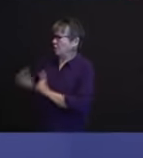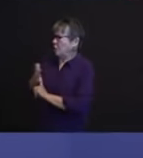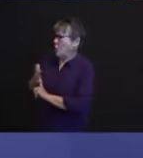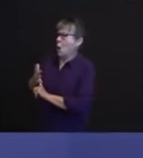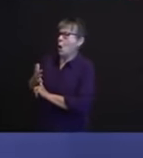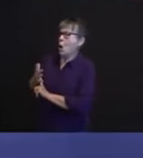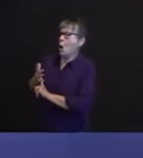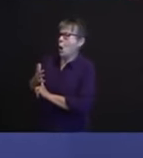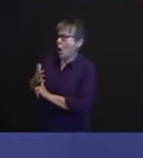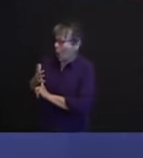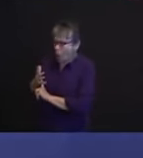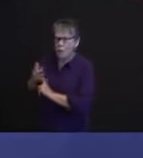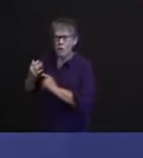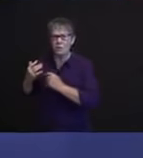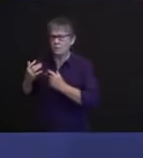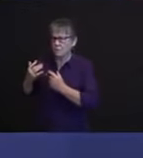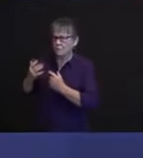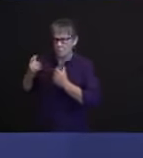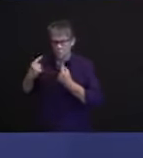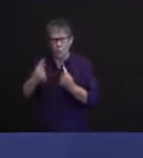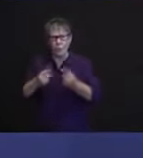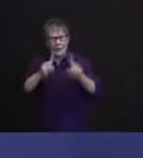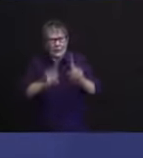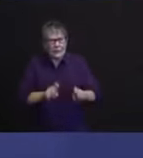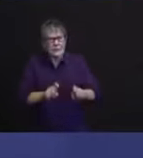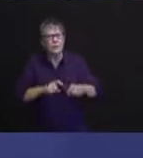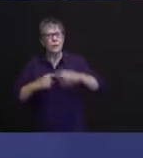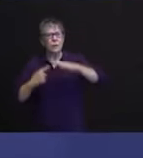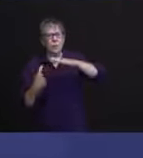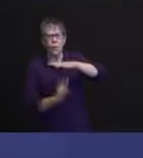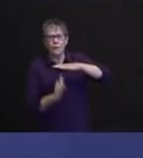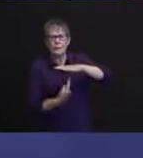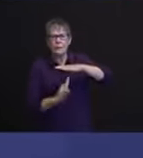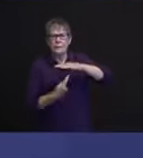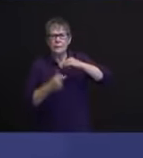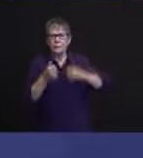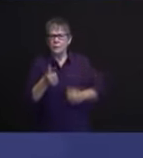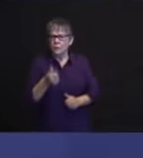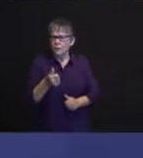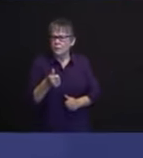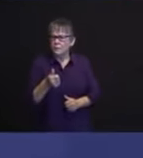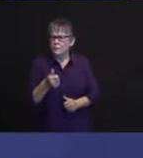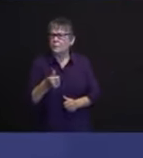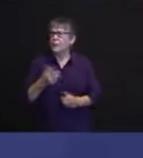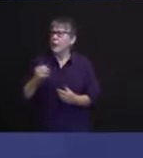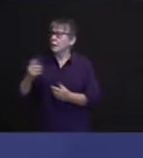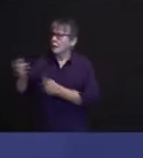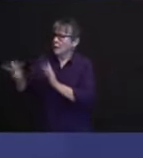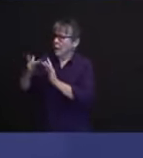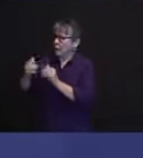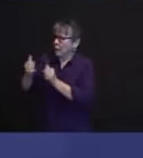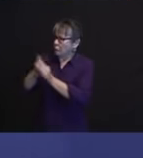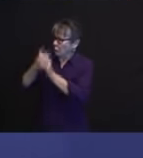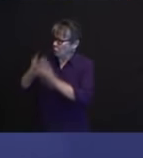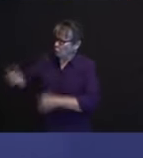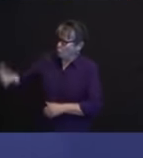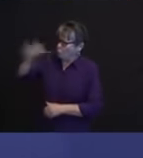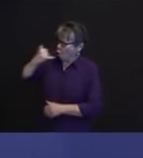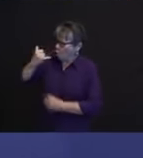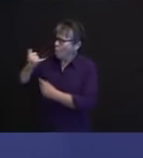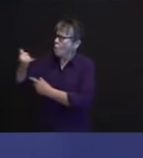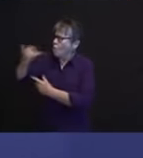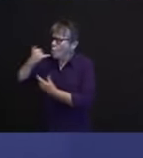hand sanitizer. Given the increased risk of spreading the virus for both residents who travel outside the state and for visitors into the